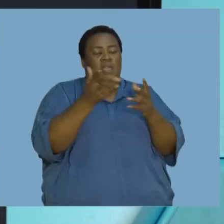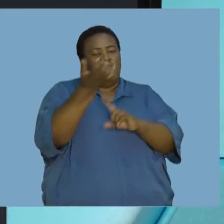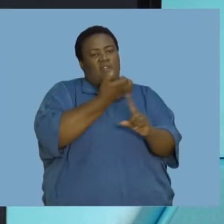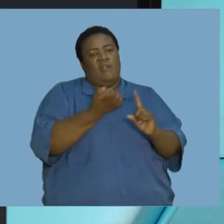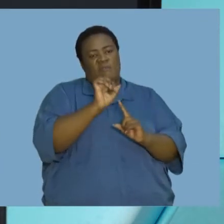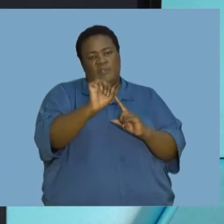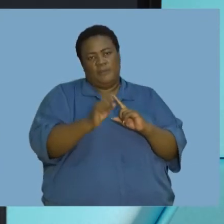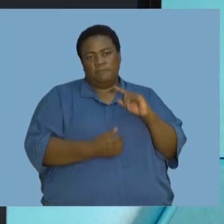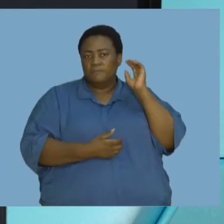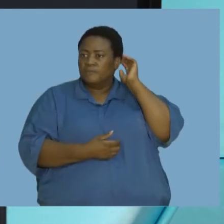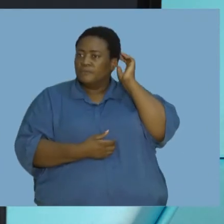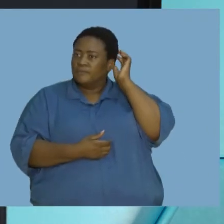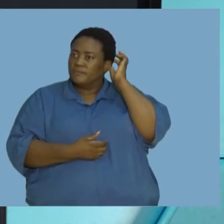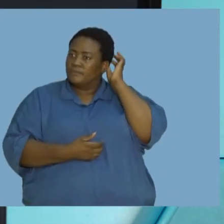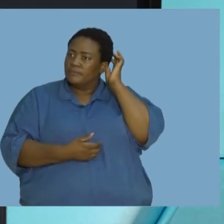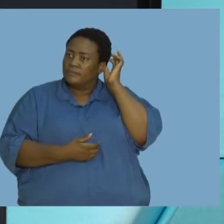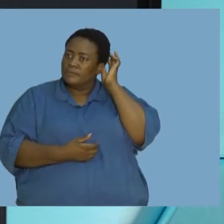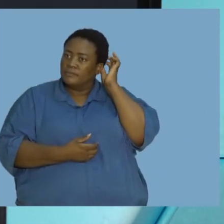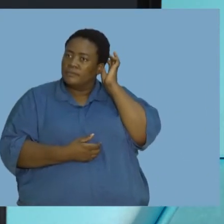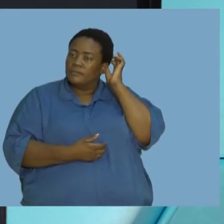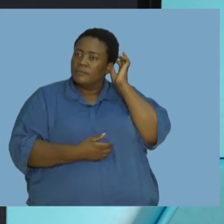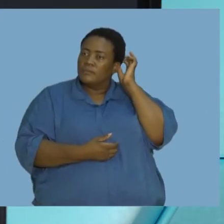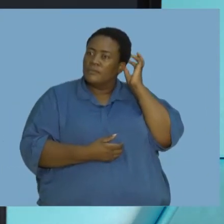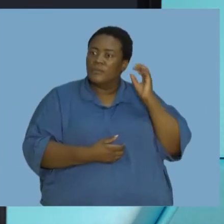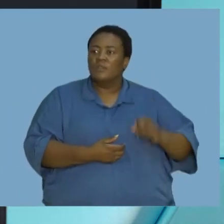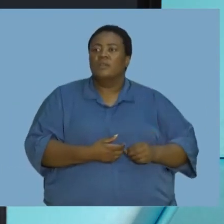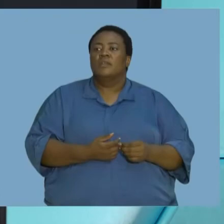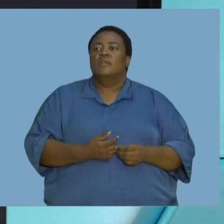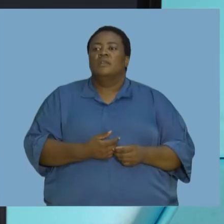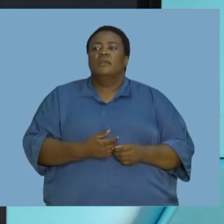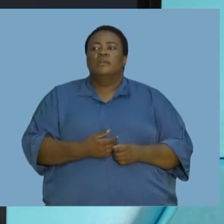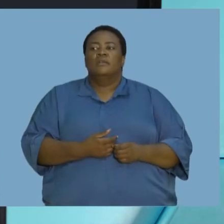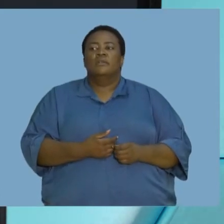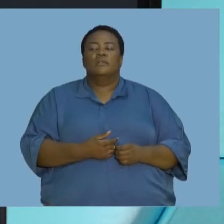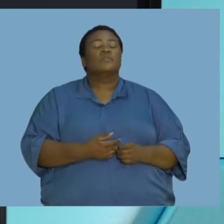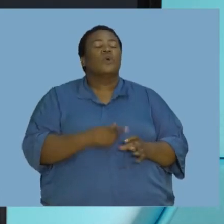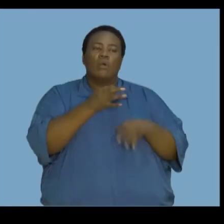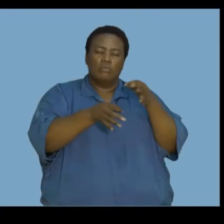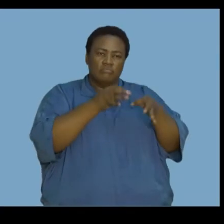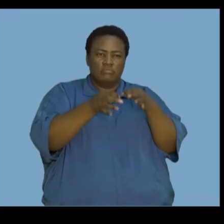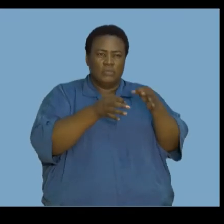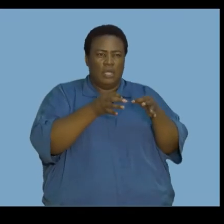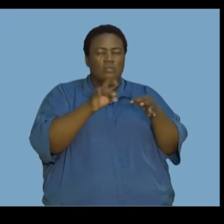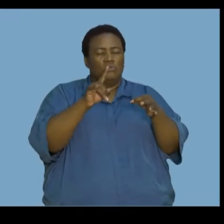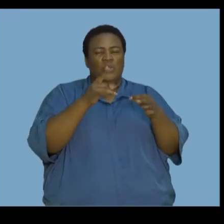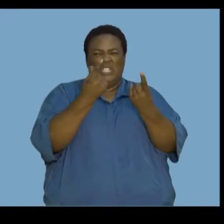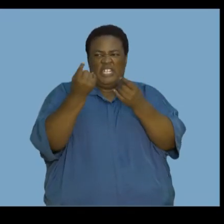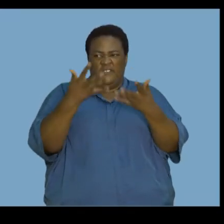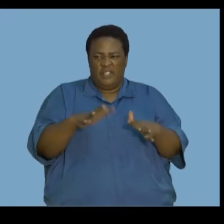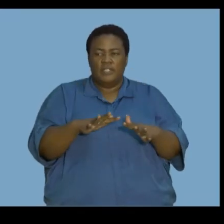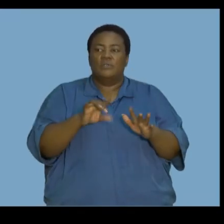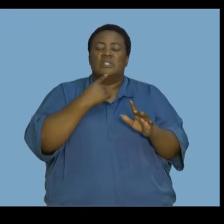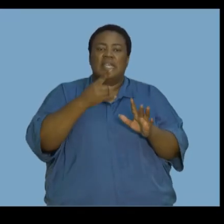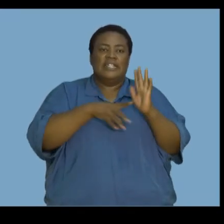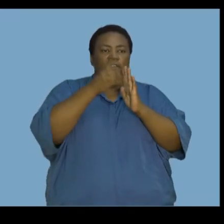their environment. Cool. Describe one advantage, and I just did that. So we said the greatest water was allowed them